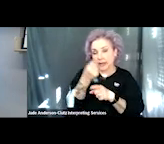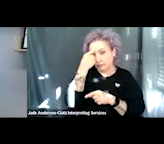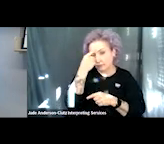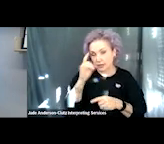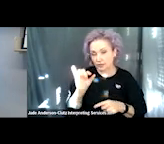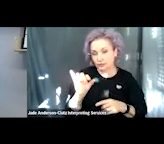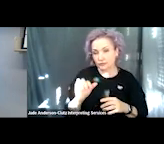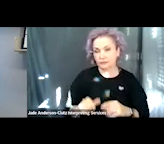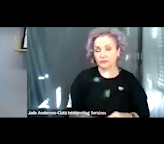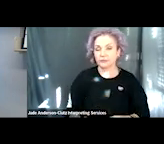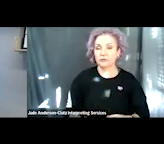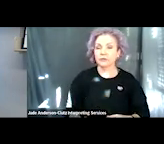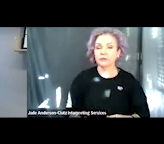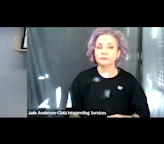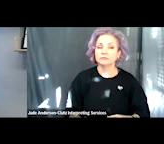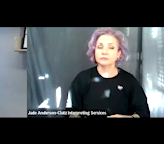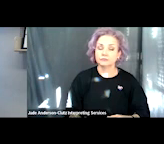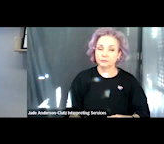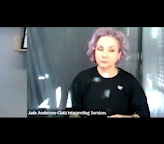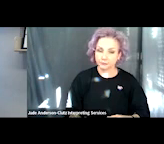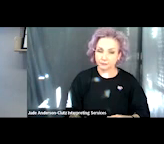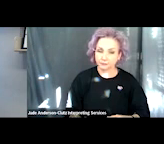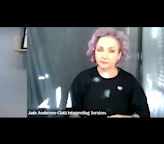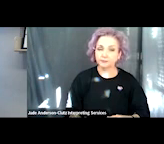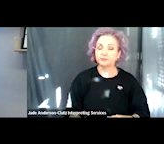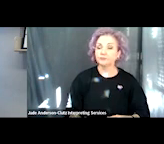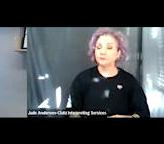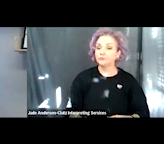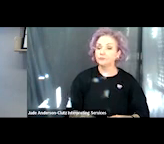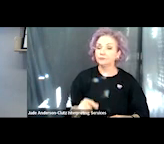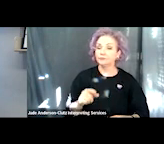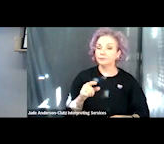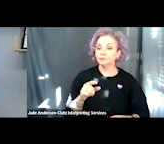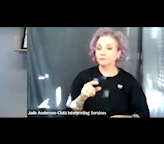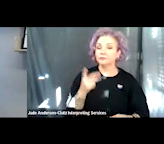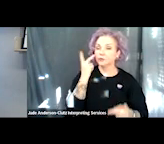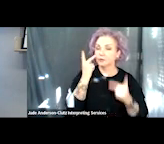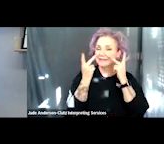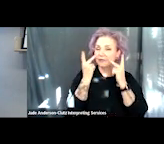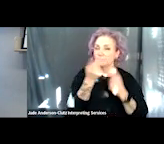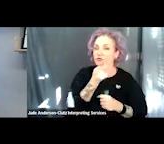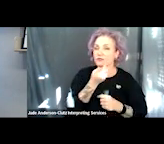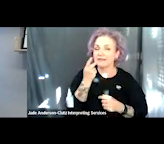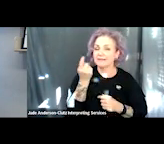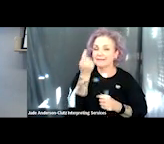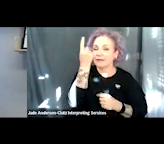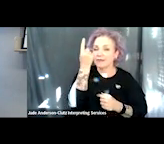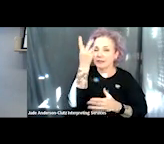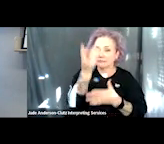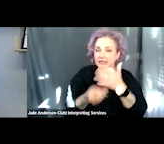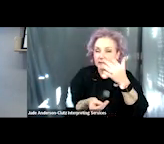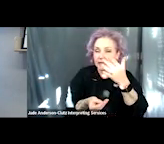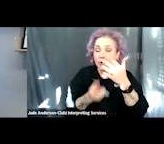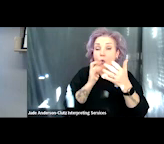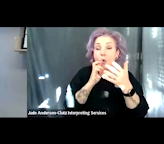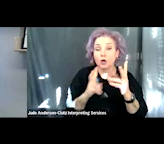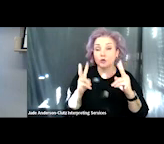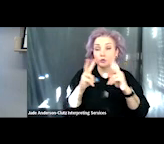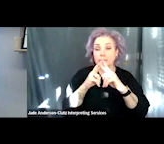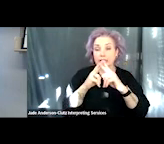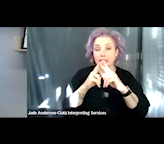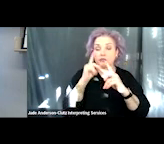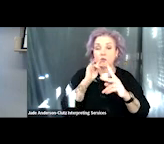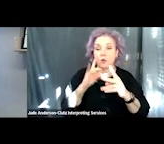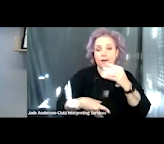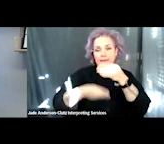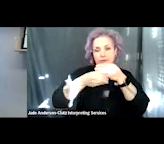these are just some genetic mutations when we have a loss of function in a particular protein. Now, on the other hand, we have prenatal environmental